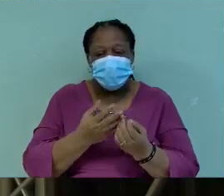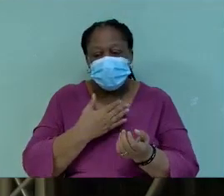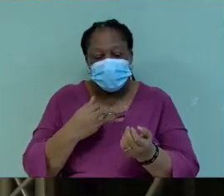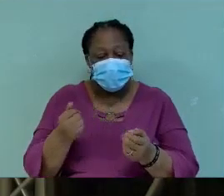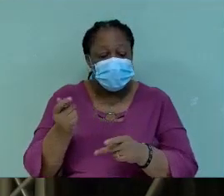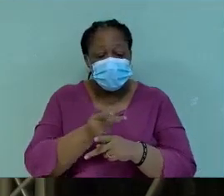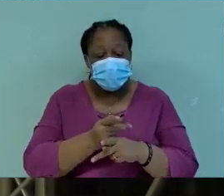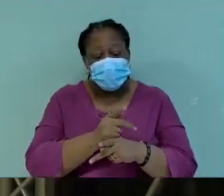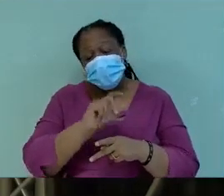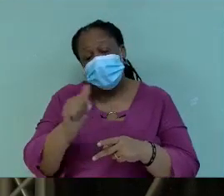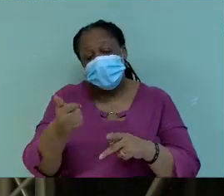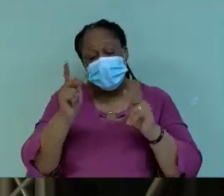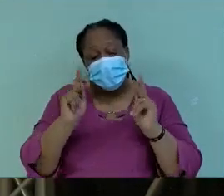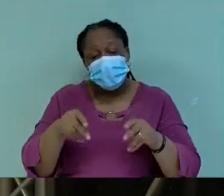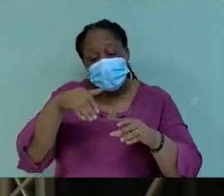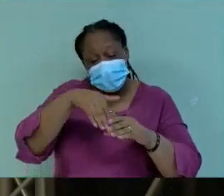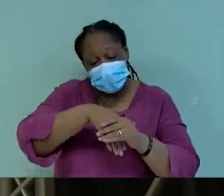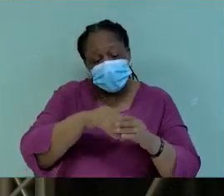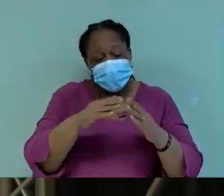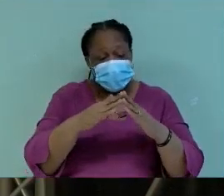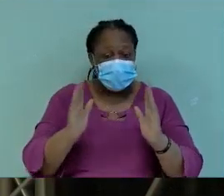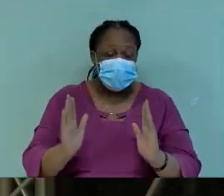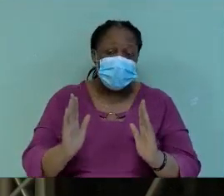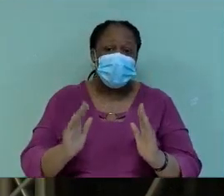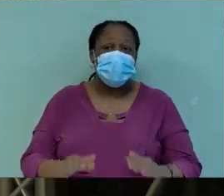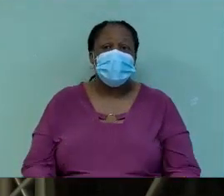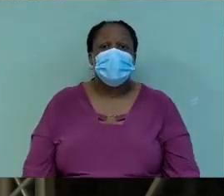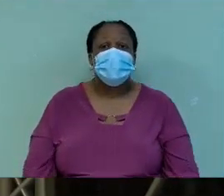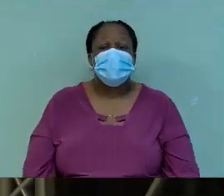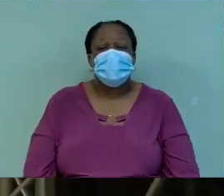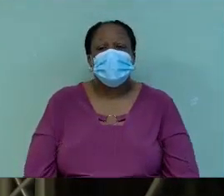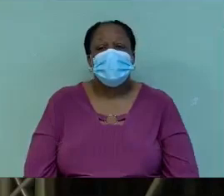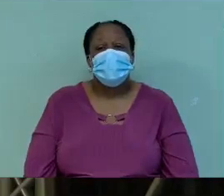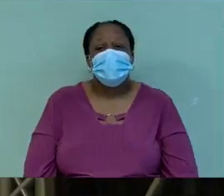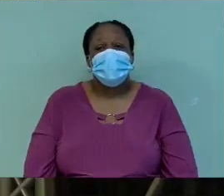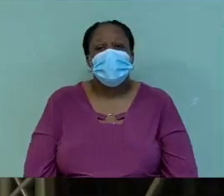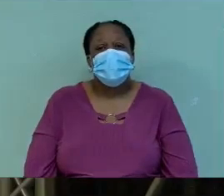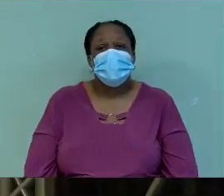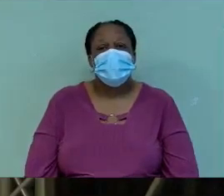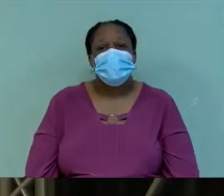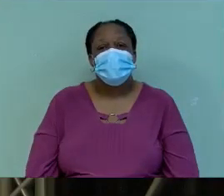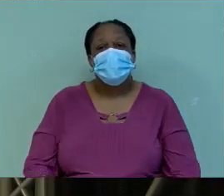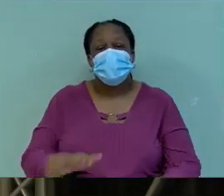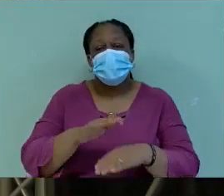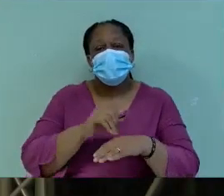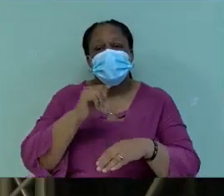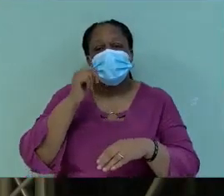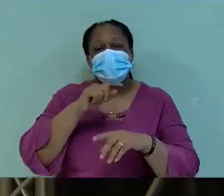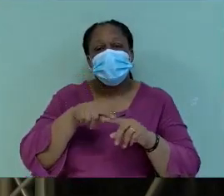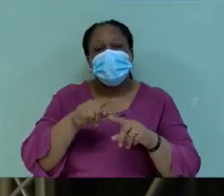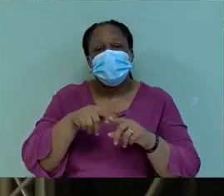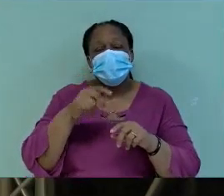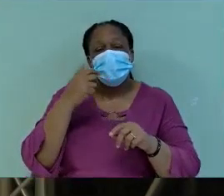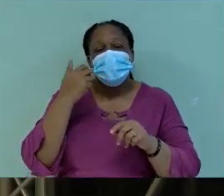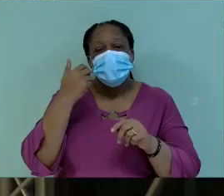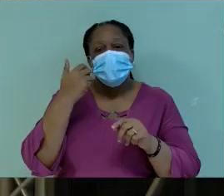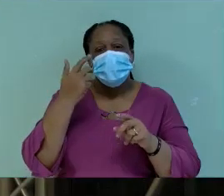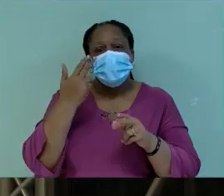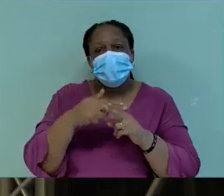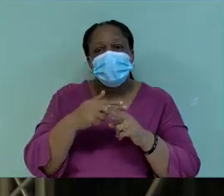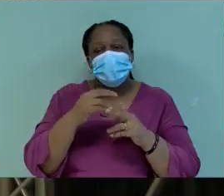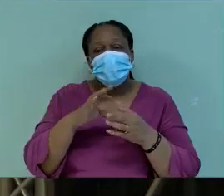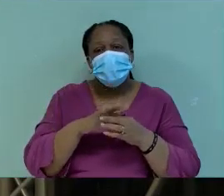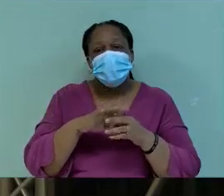The committee members are 1. Kyle Marshall, 2. Janet Johnson, 3. Wazim